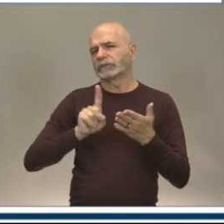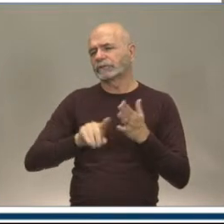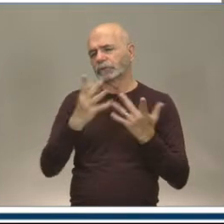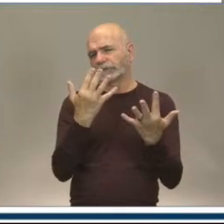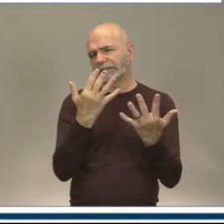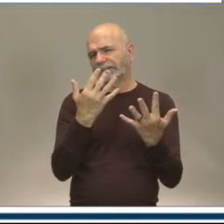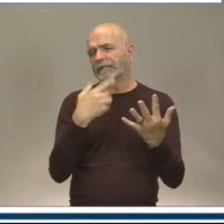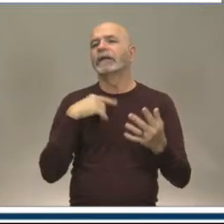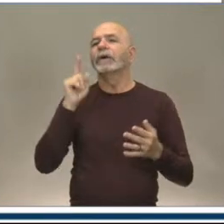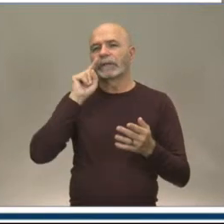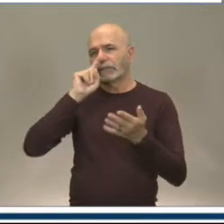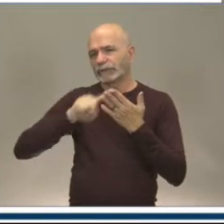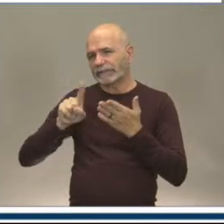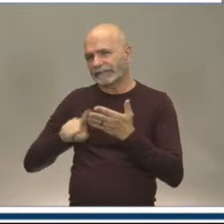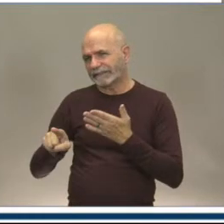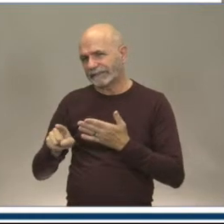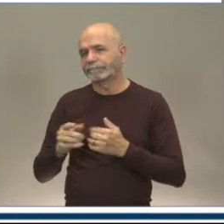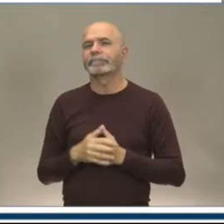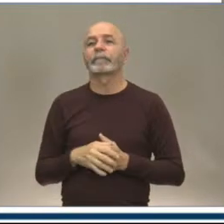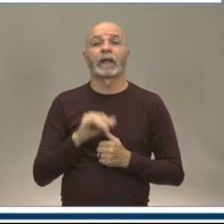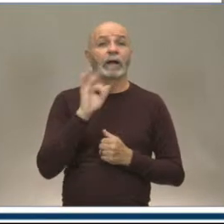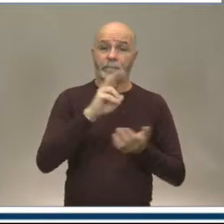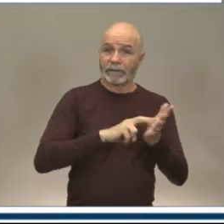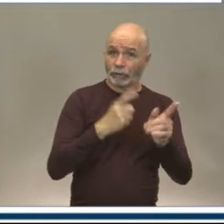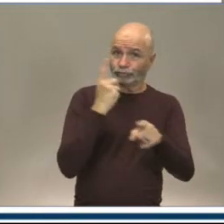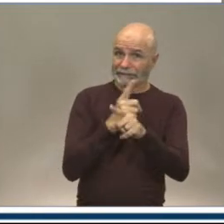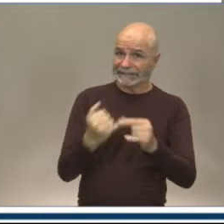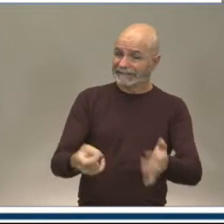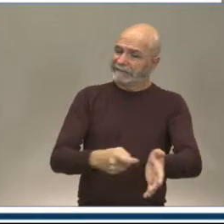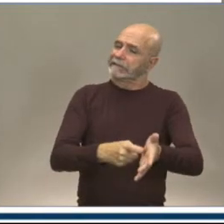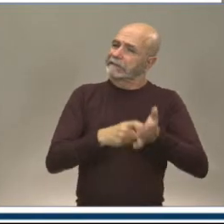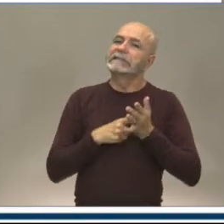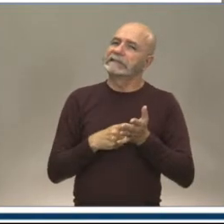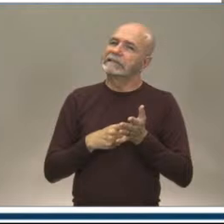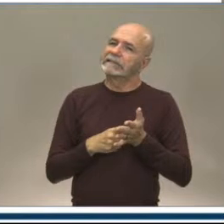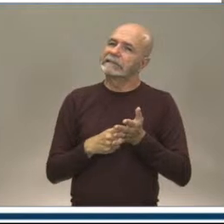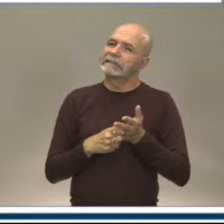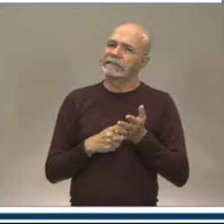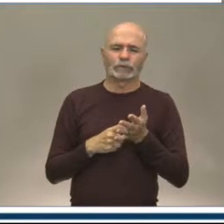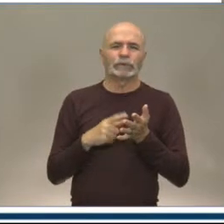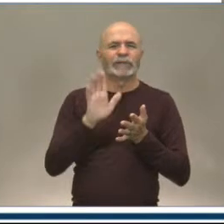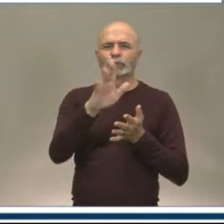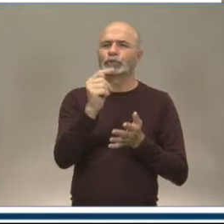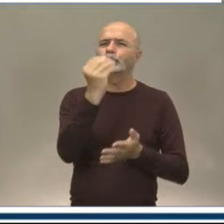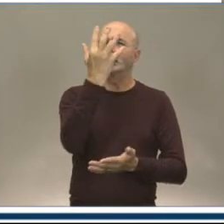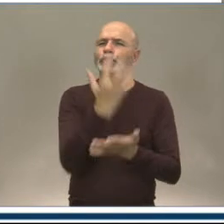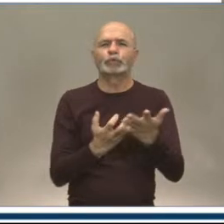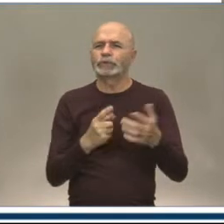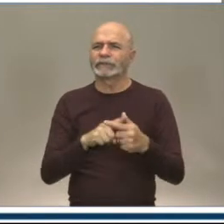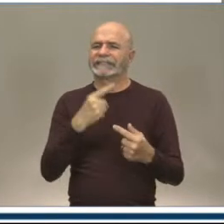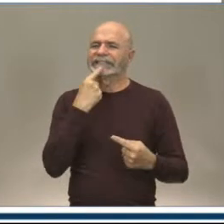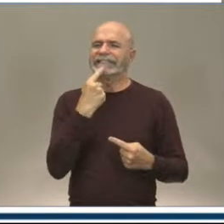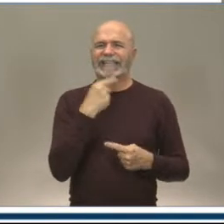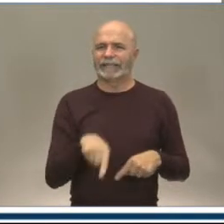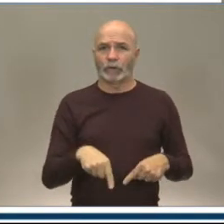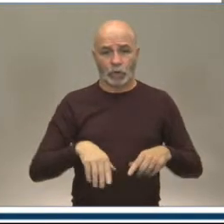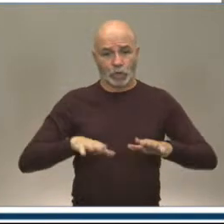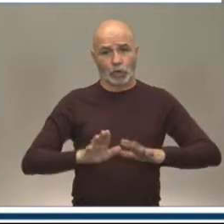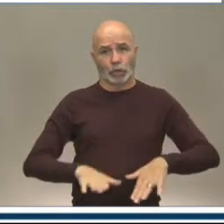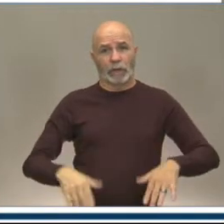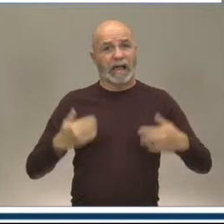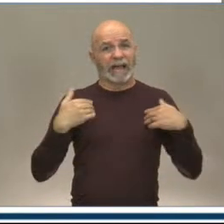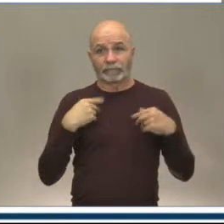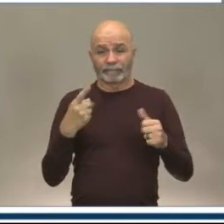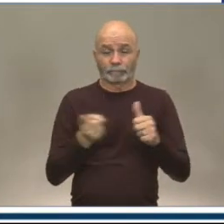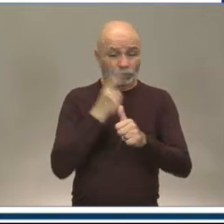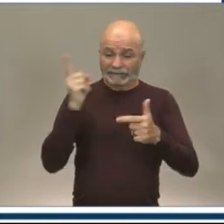we are not going to require proof of vaccination in these early stages, because that's not fair to kids. They haven't had time to get fully vaccinated. And that